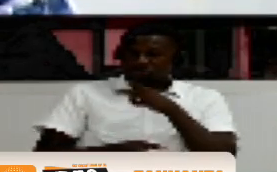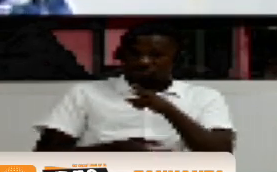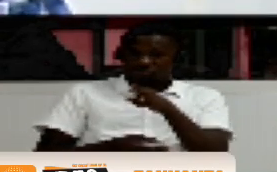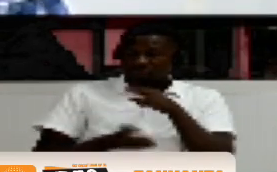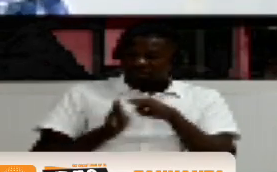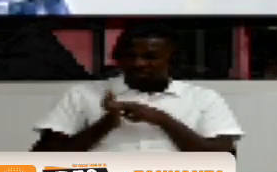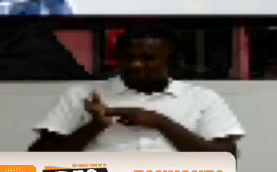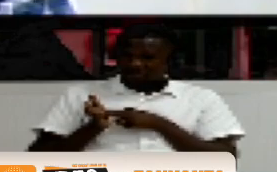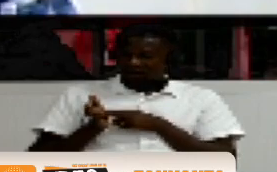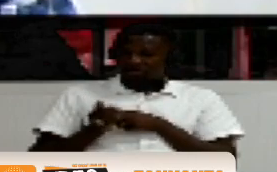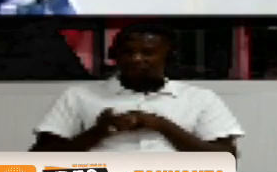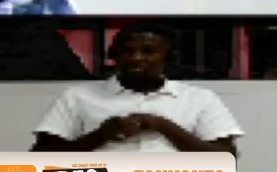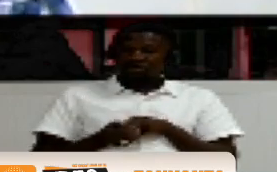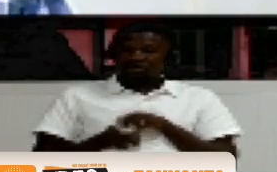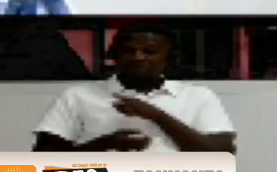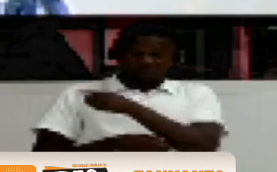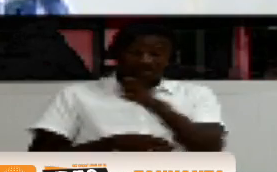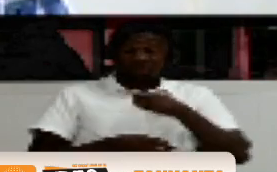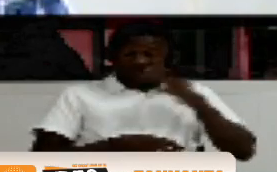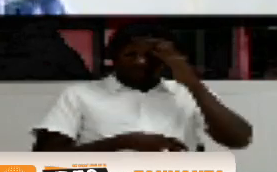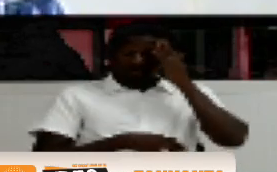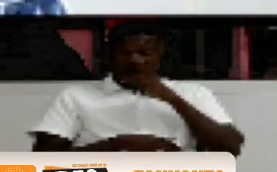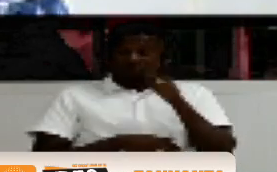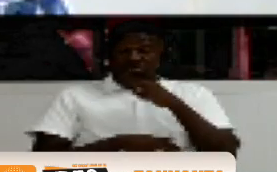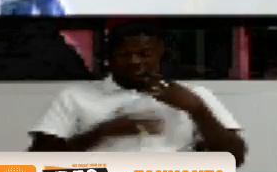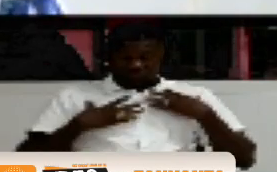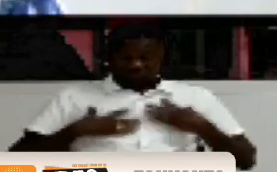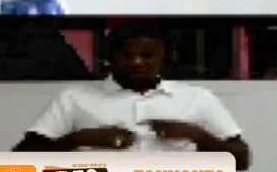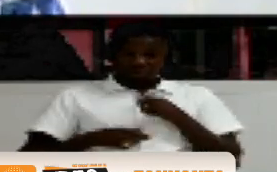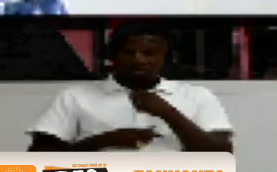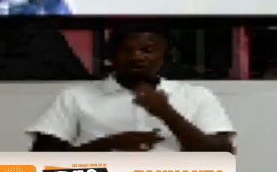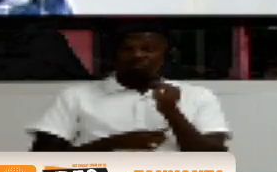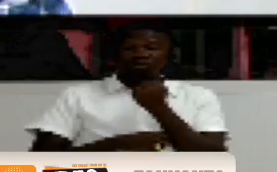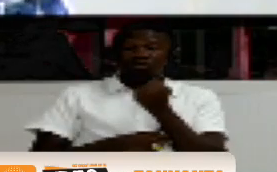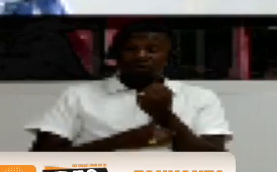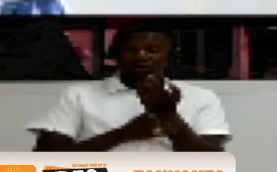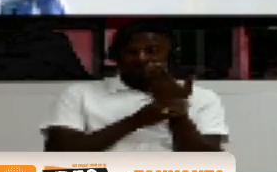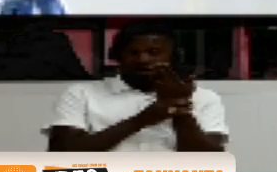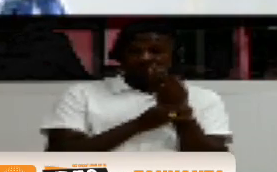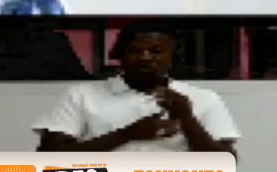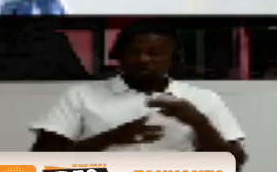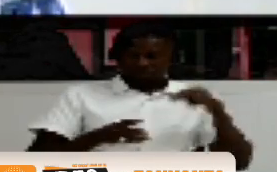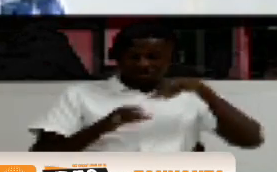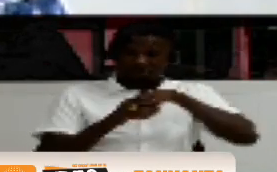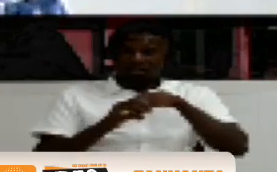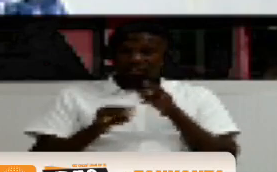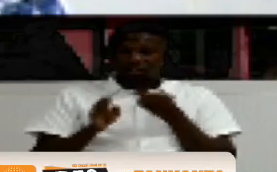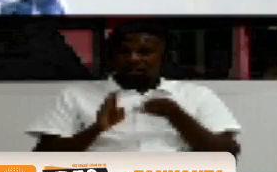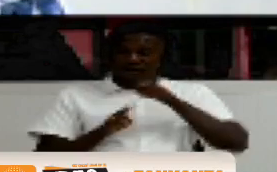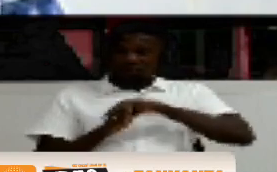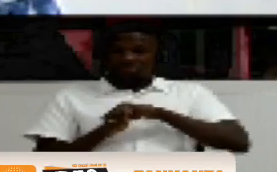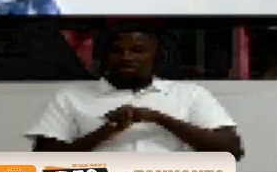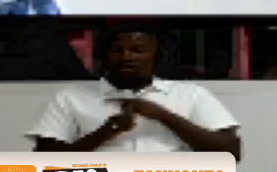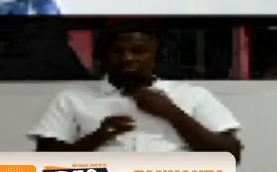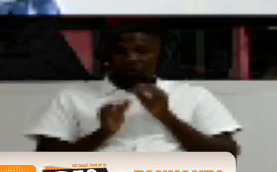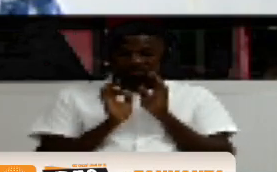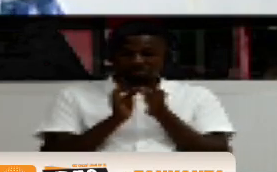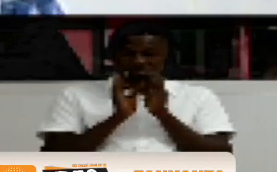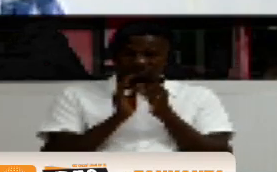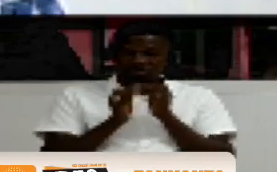They knew we did not recover well because the doctor will include that in his report, and he will explain to